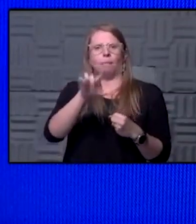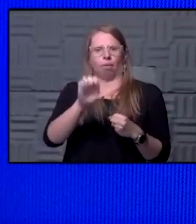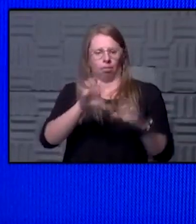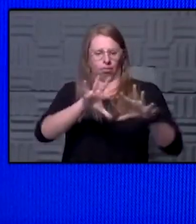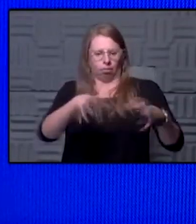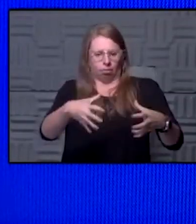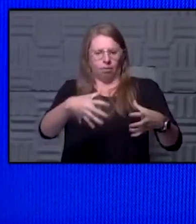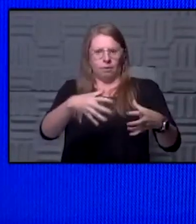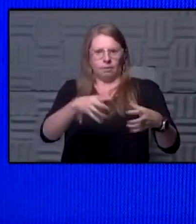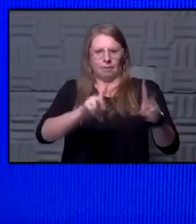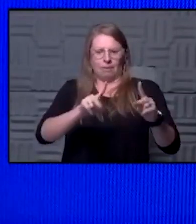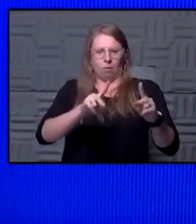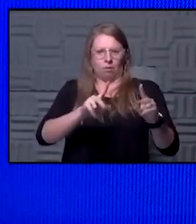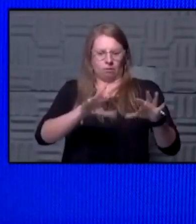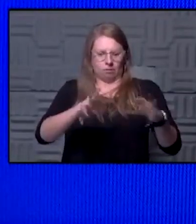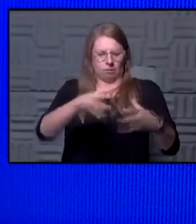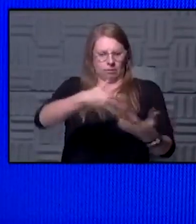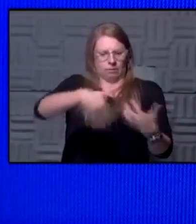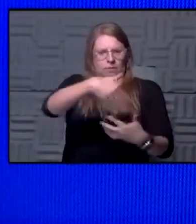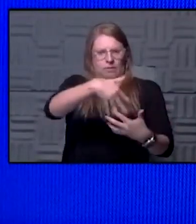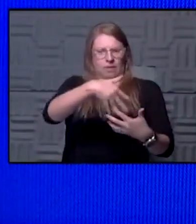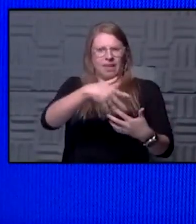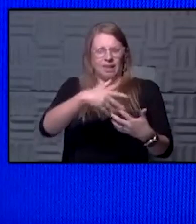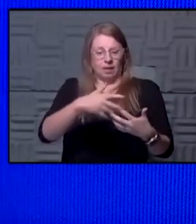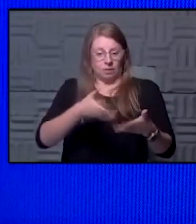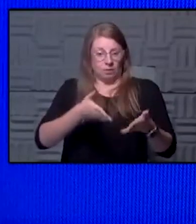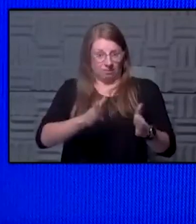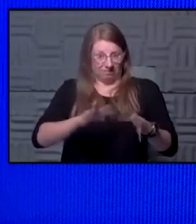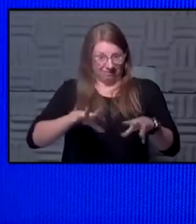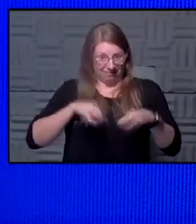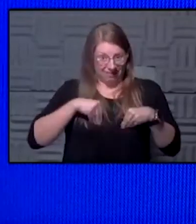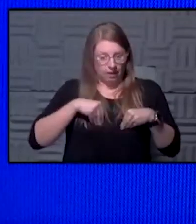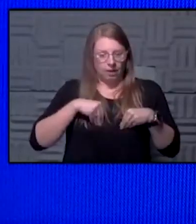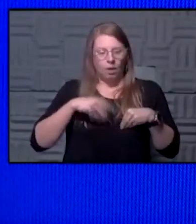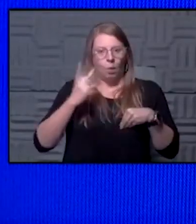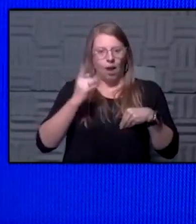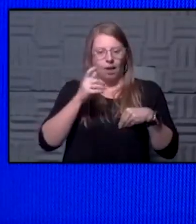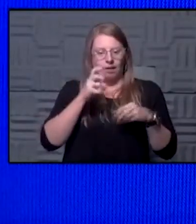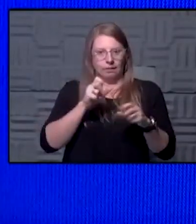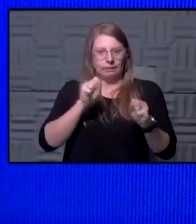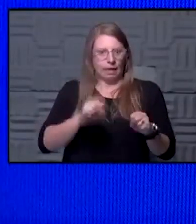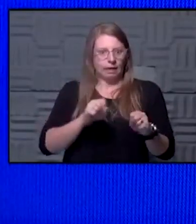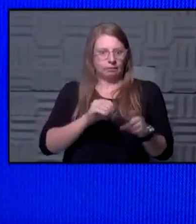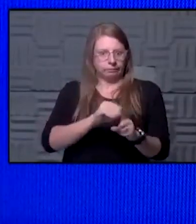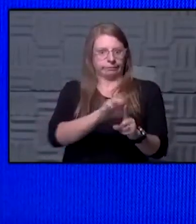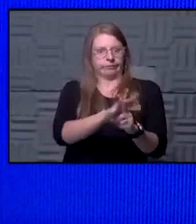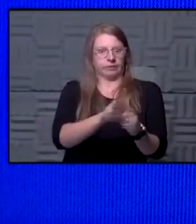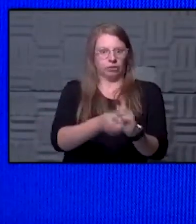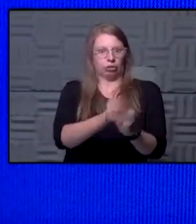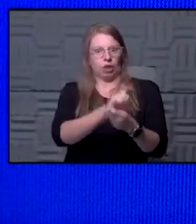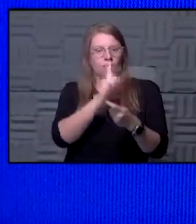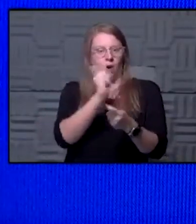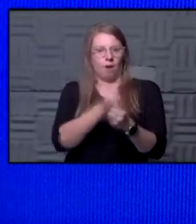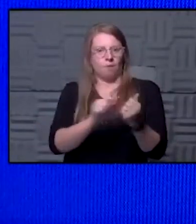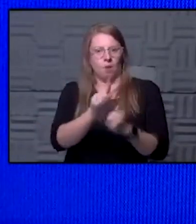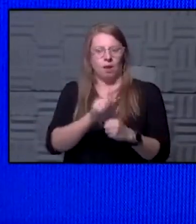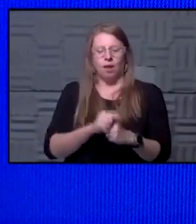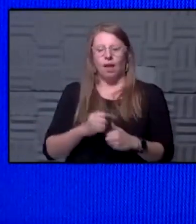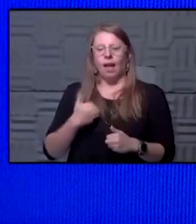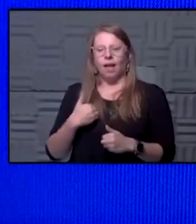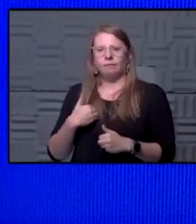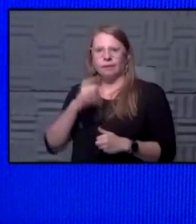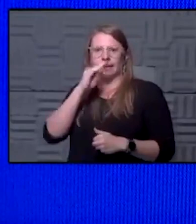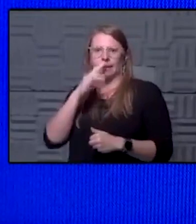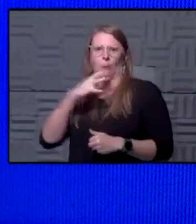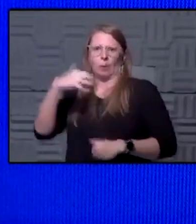risk you're willing to accept, because it can change for everybody. And, you know, if I have 3 kids, they're older now,